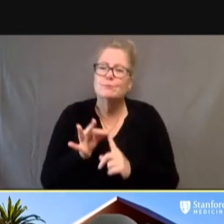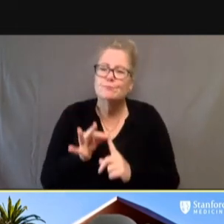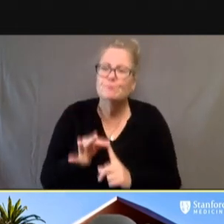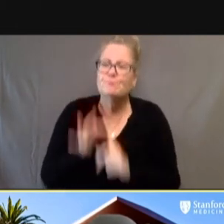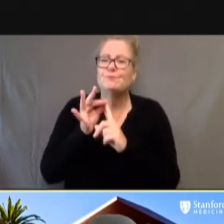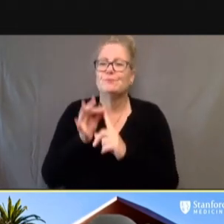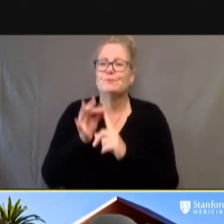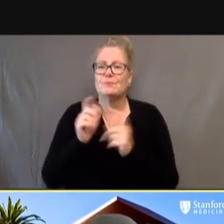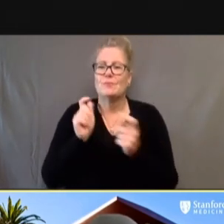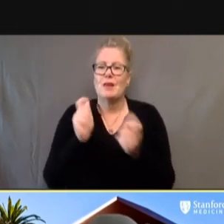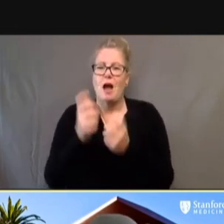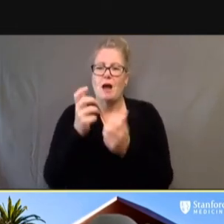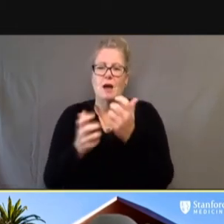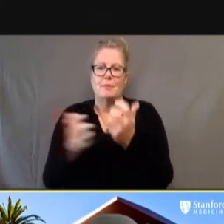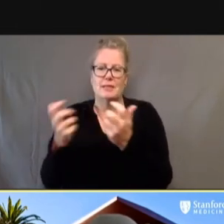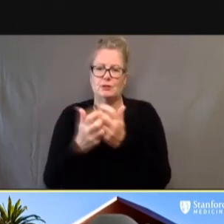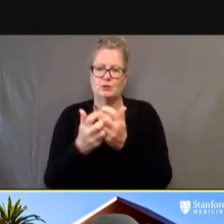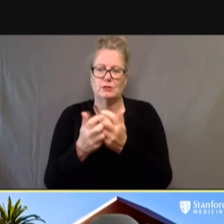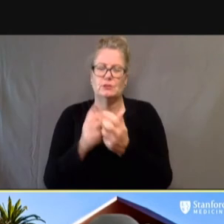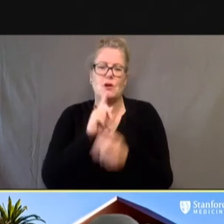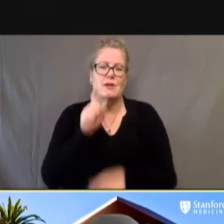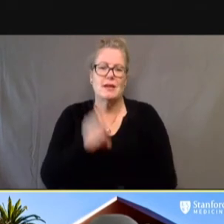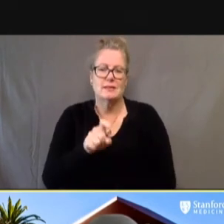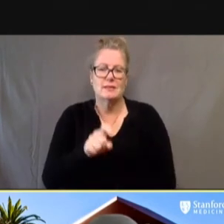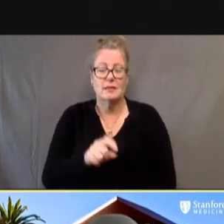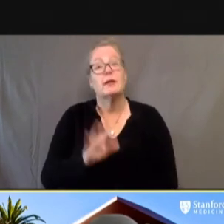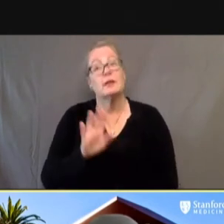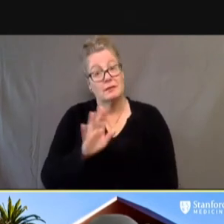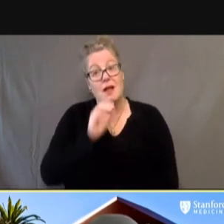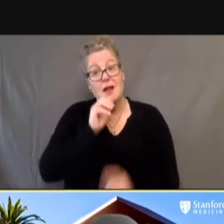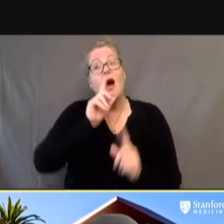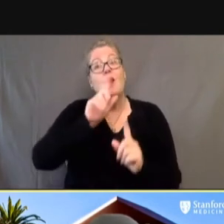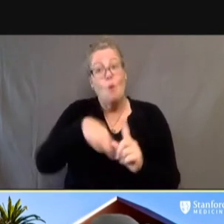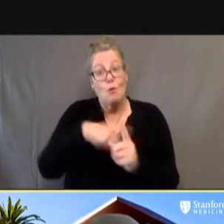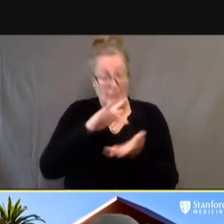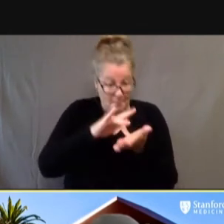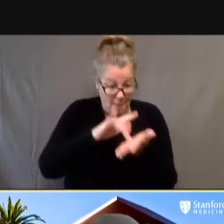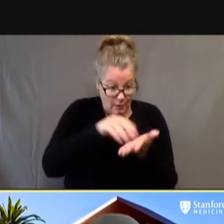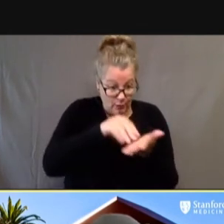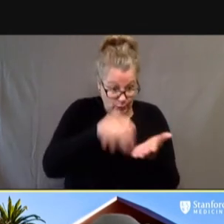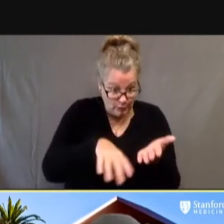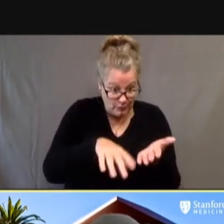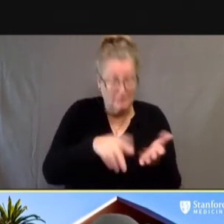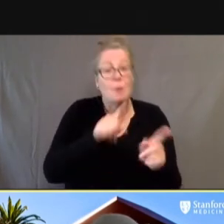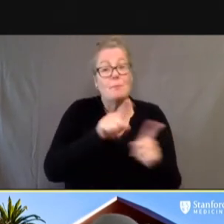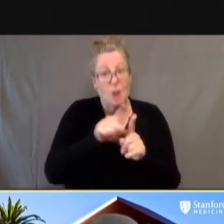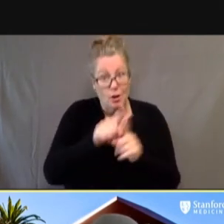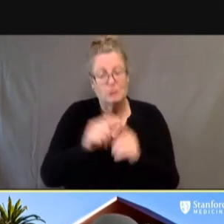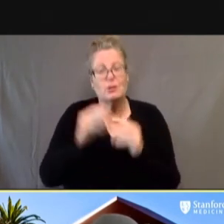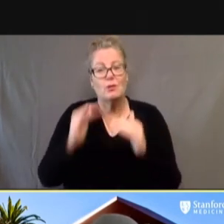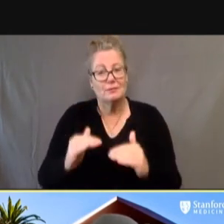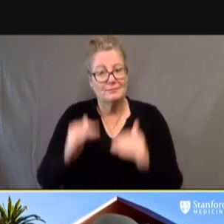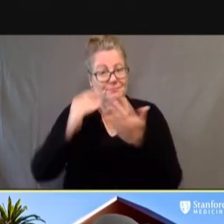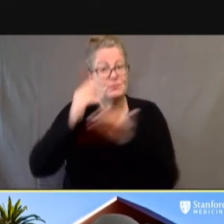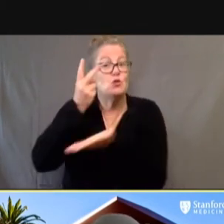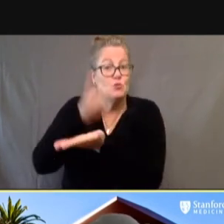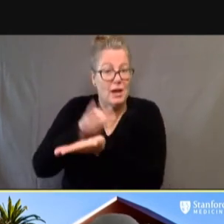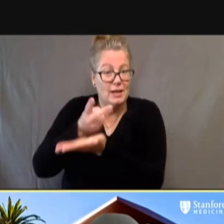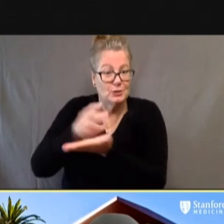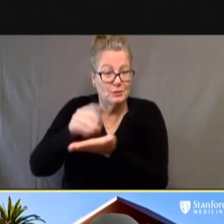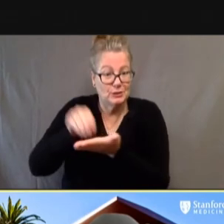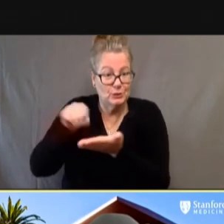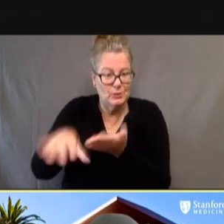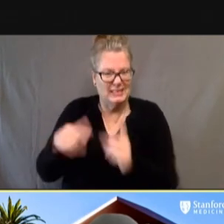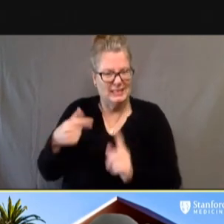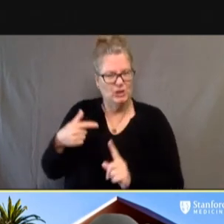necessary. And looking towards not only medical students, but also graduate students, the GDCI is for